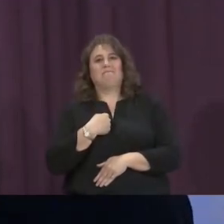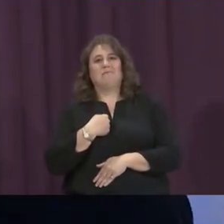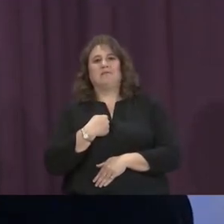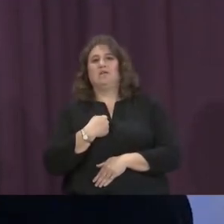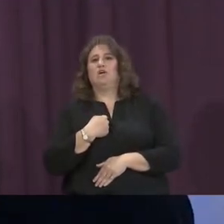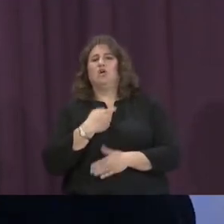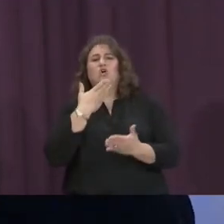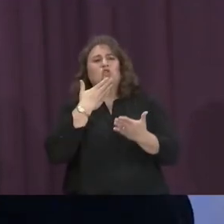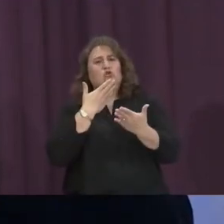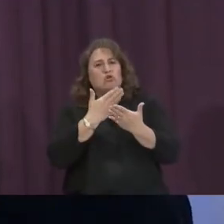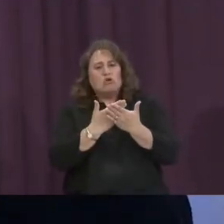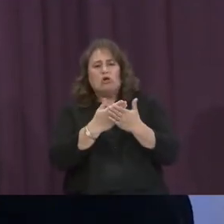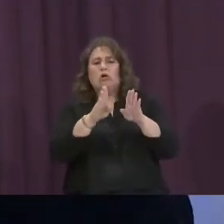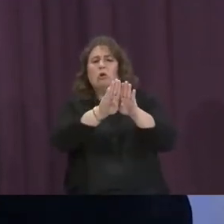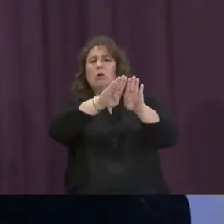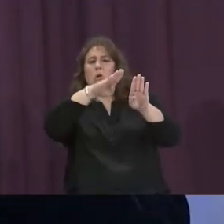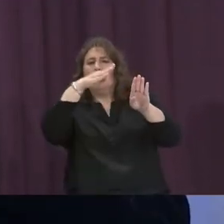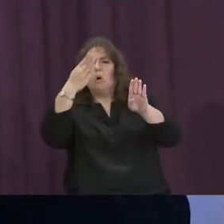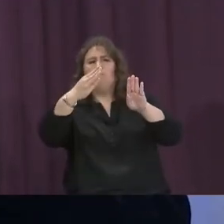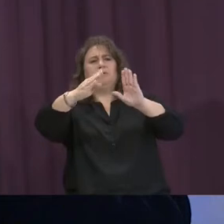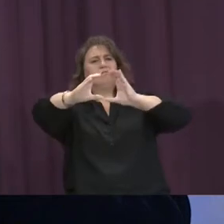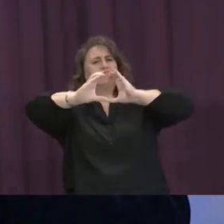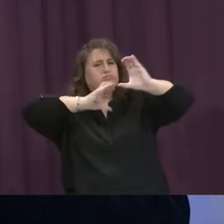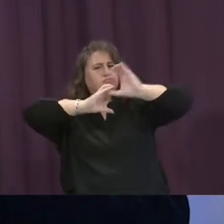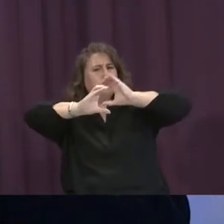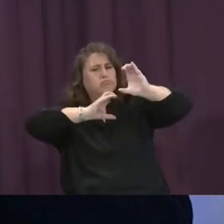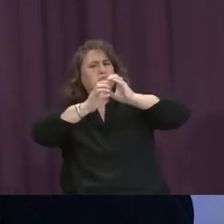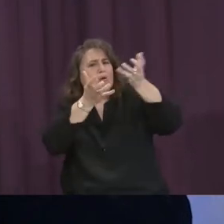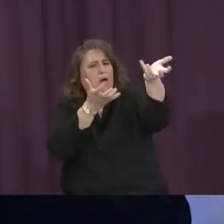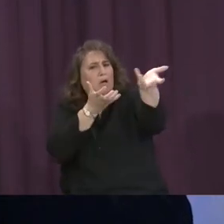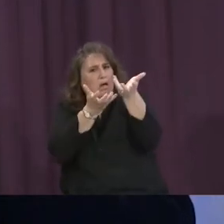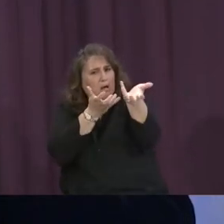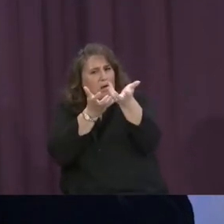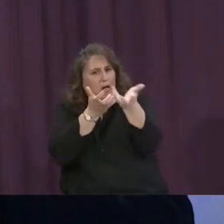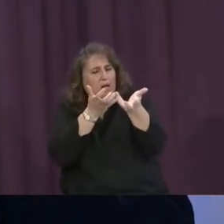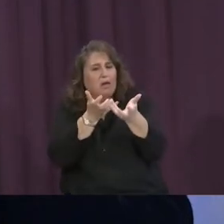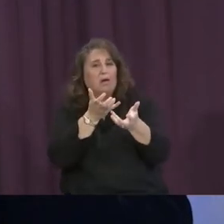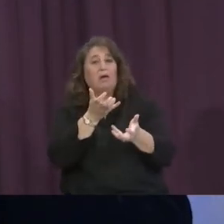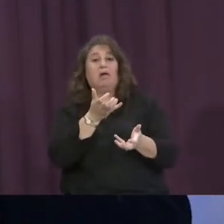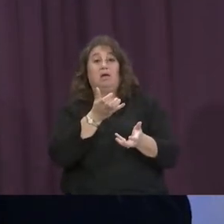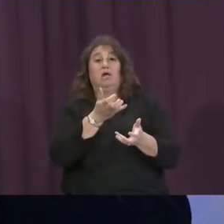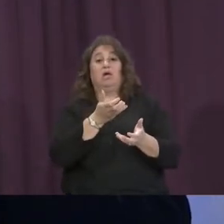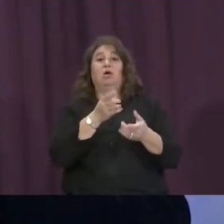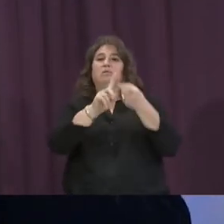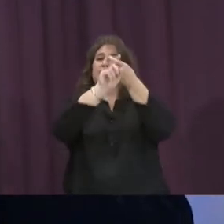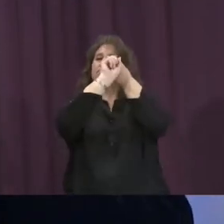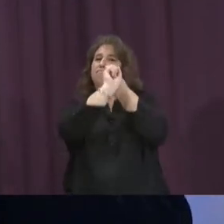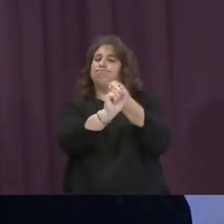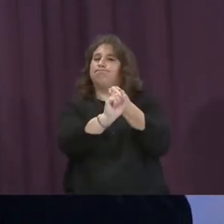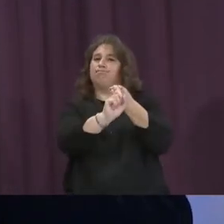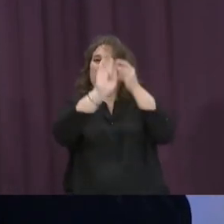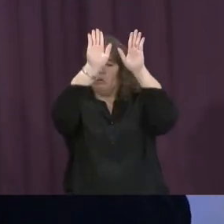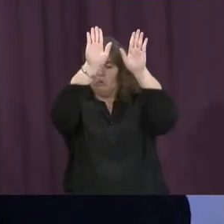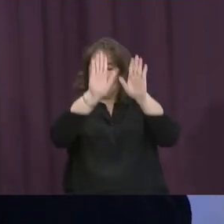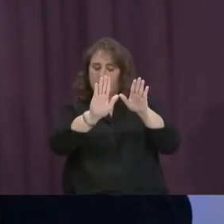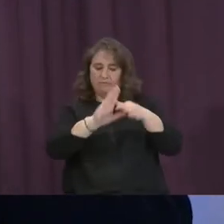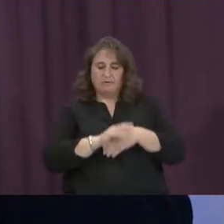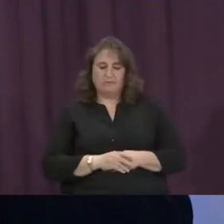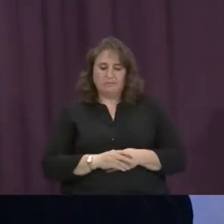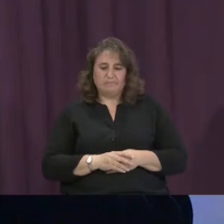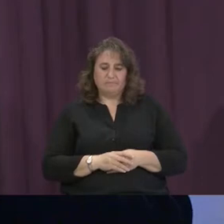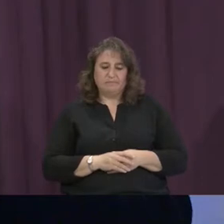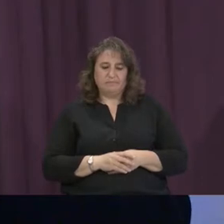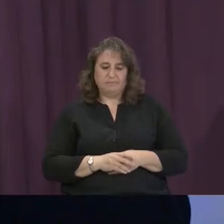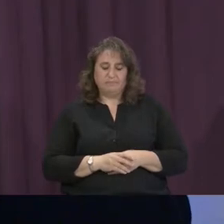open conversations. Um, and I met a really great friend, um, one year, um,